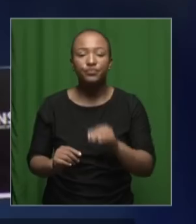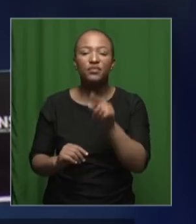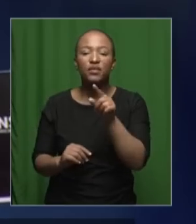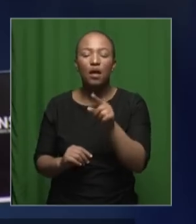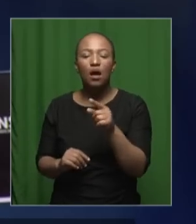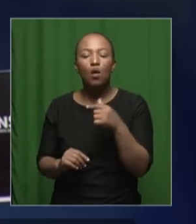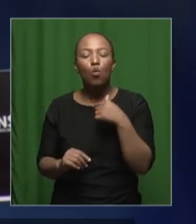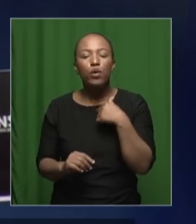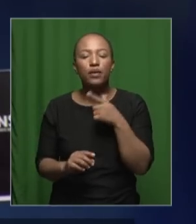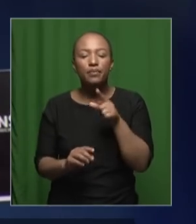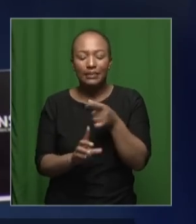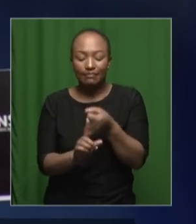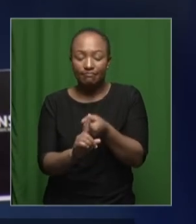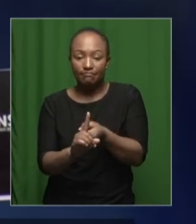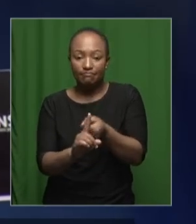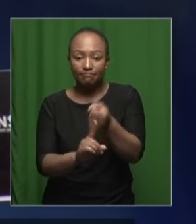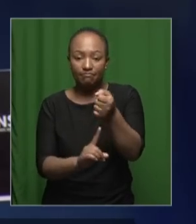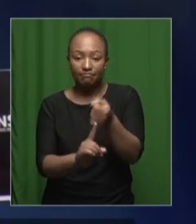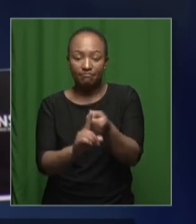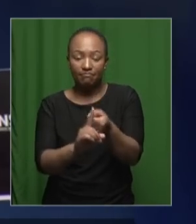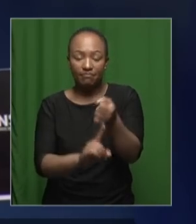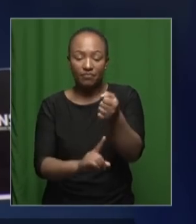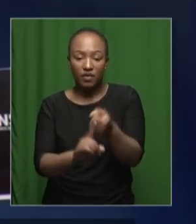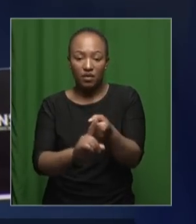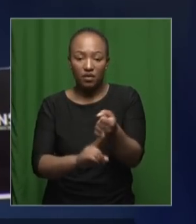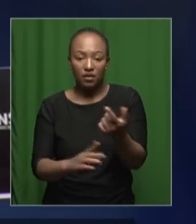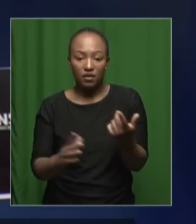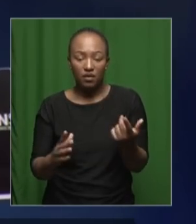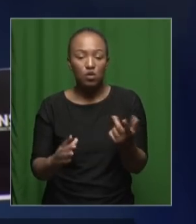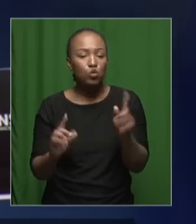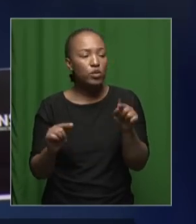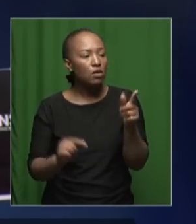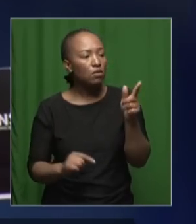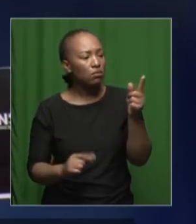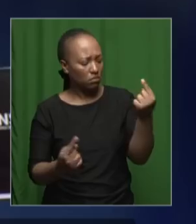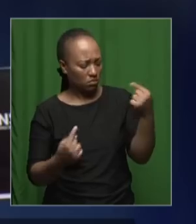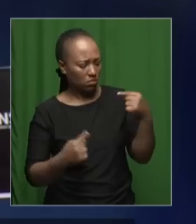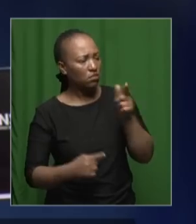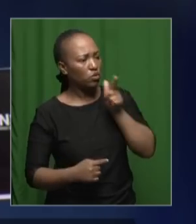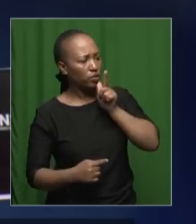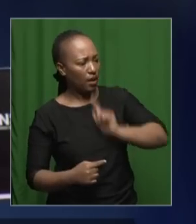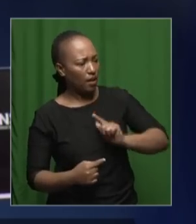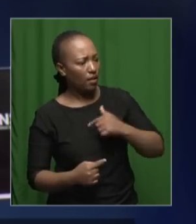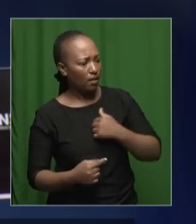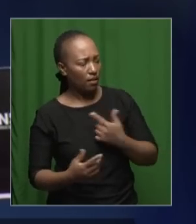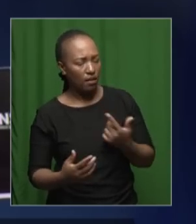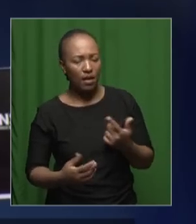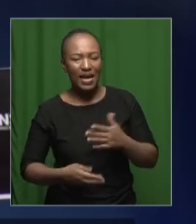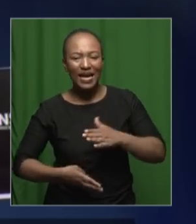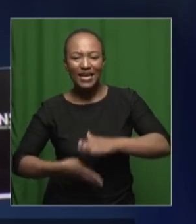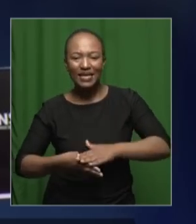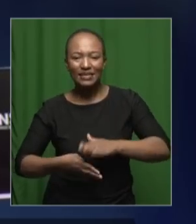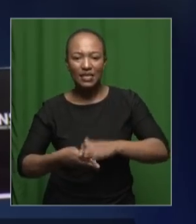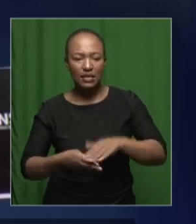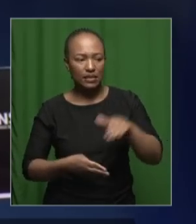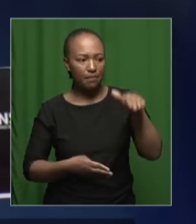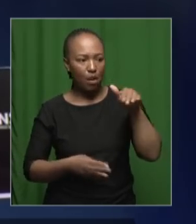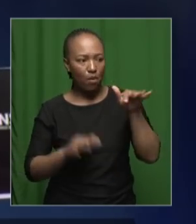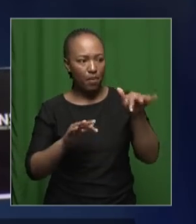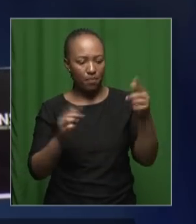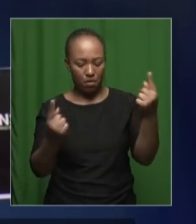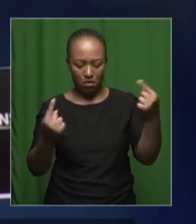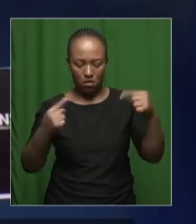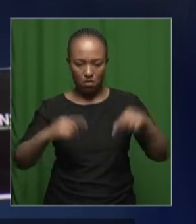fight that. Now you can't come to me and tell me the reason why Zimbabweans are here,